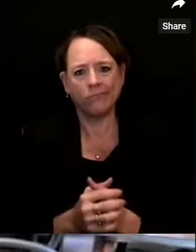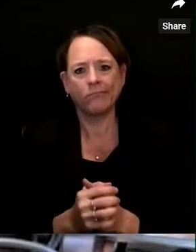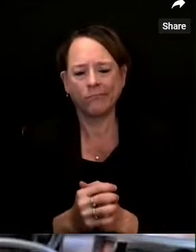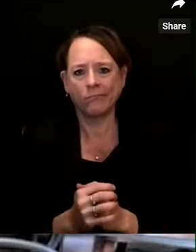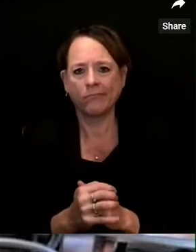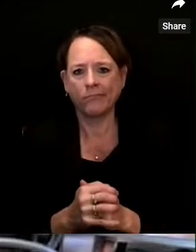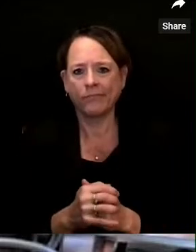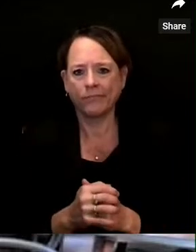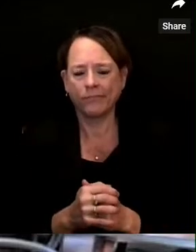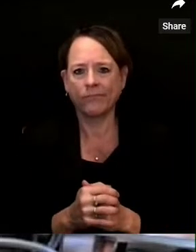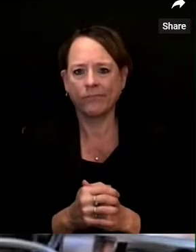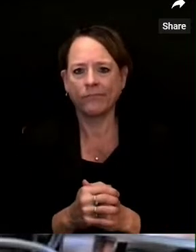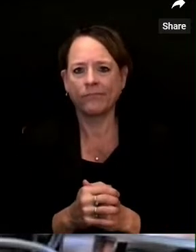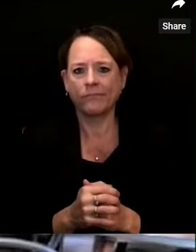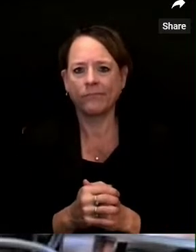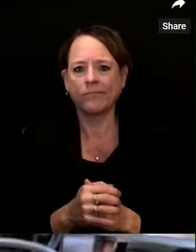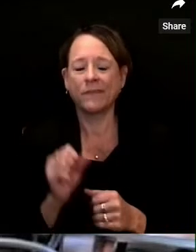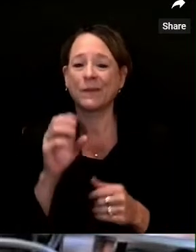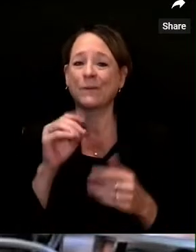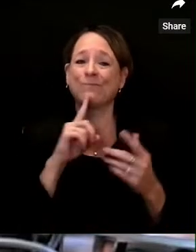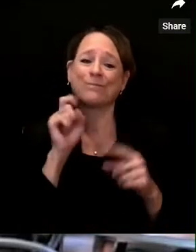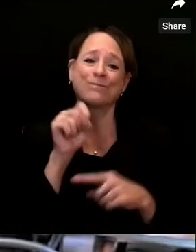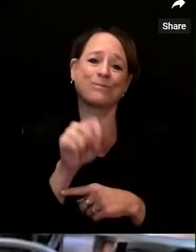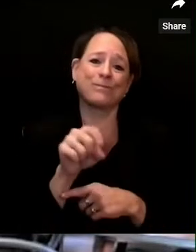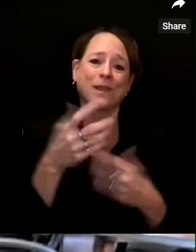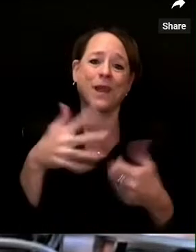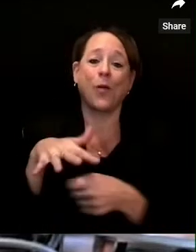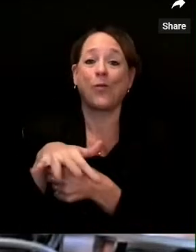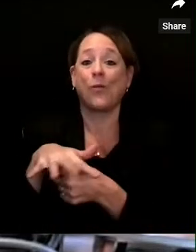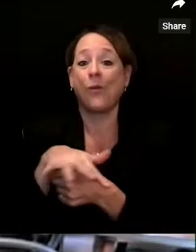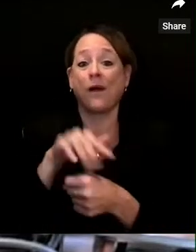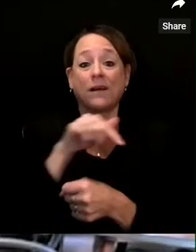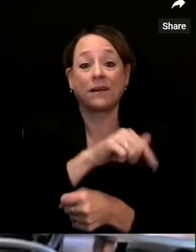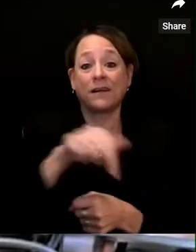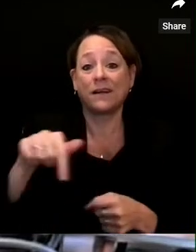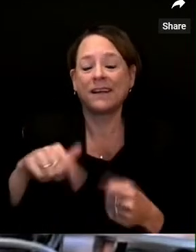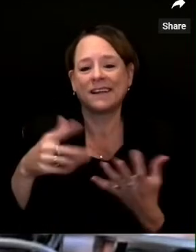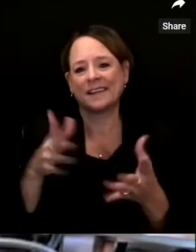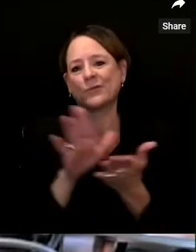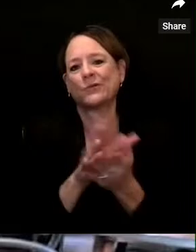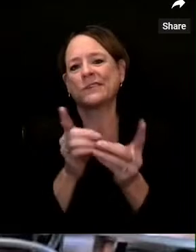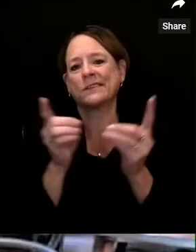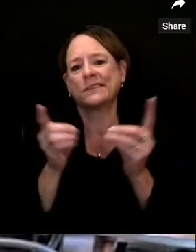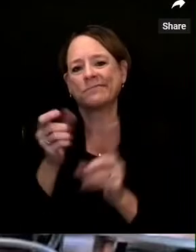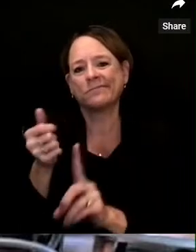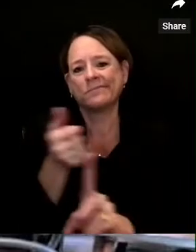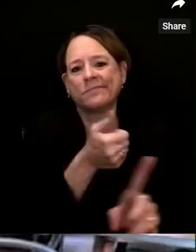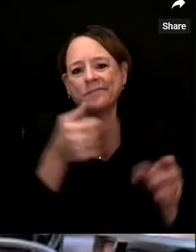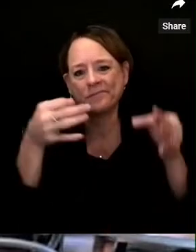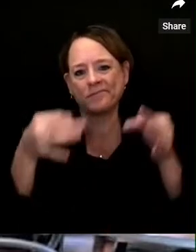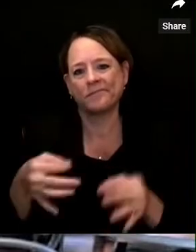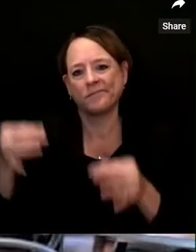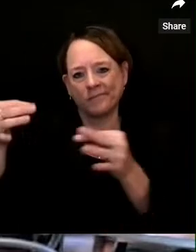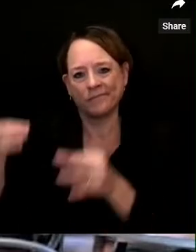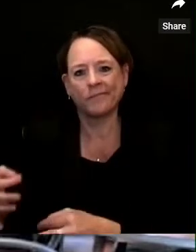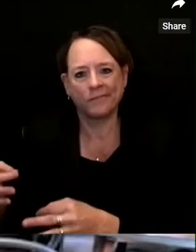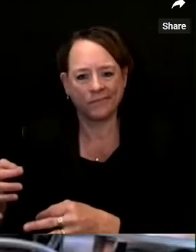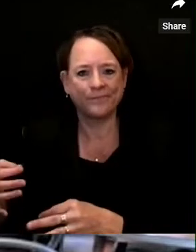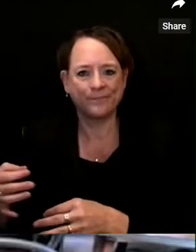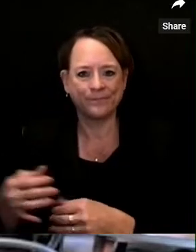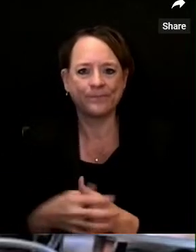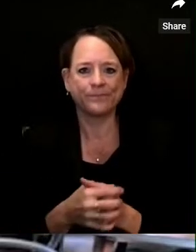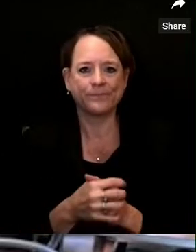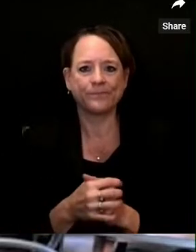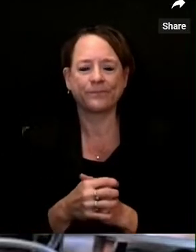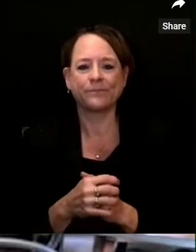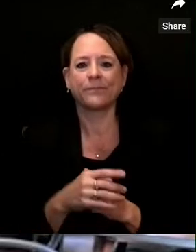are adopting strategies that are going to work to keep kids and vulnerable adults in the community safe. We know what works,